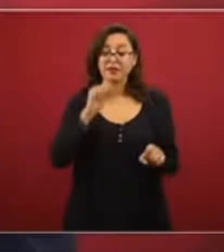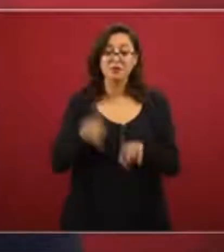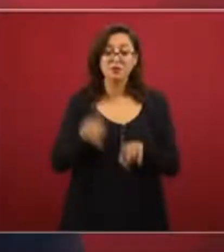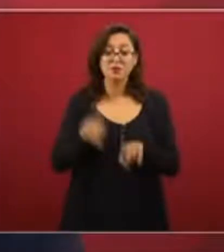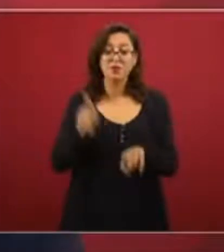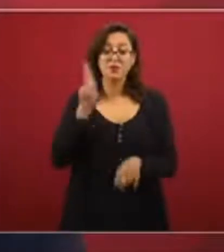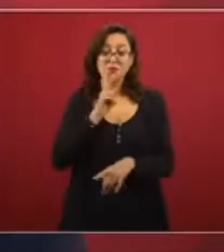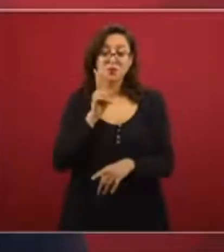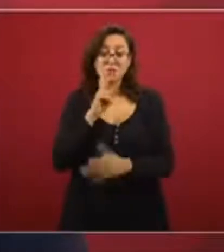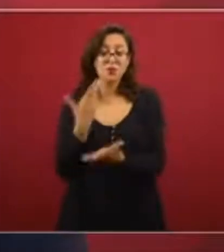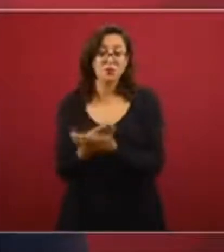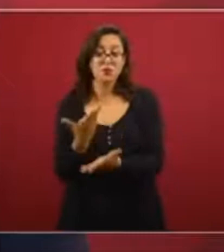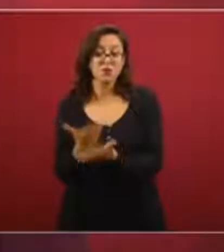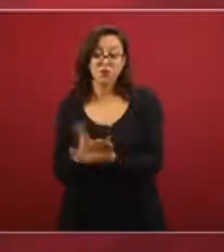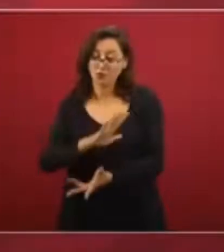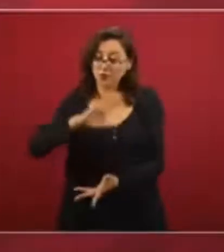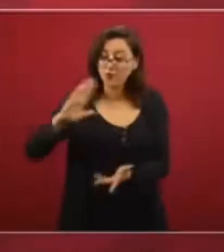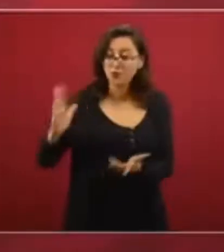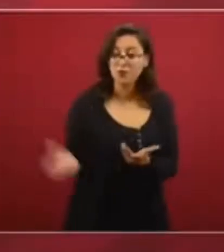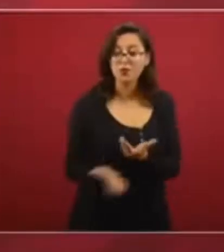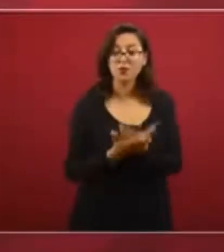present.